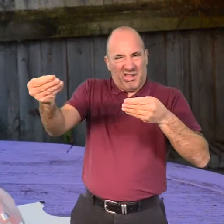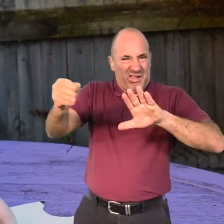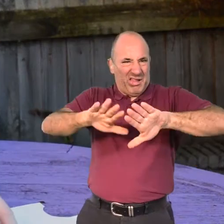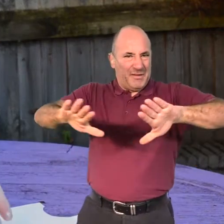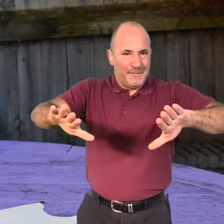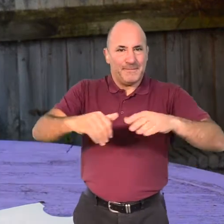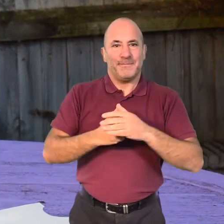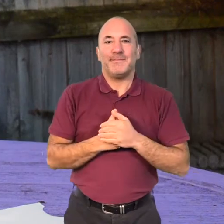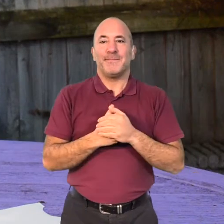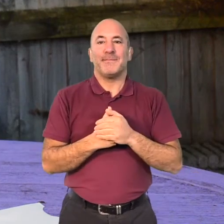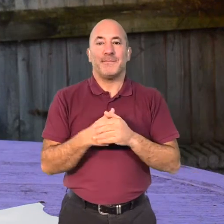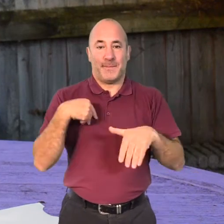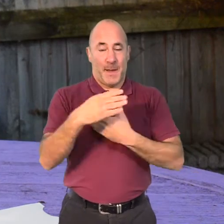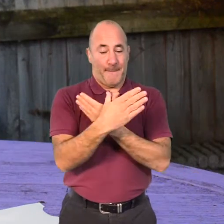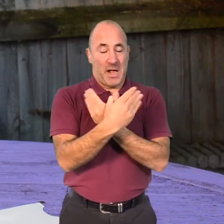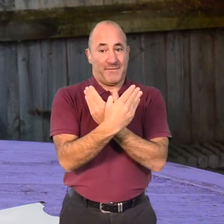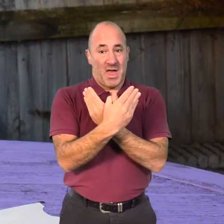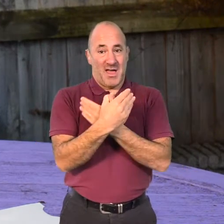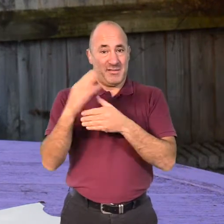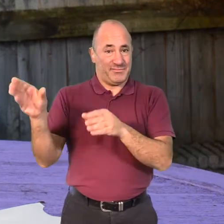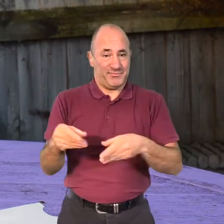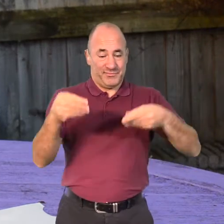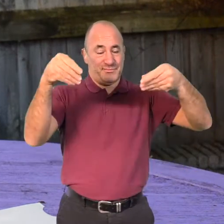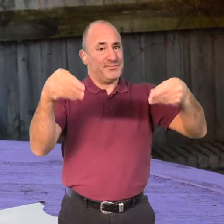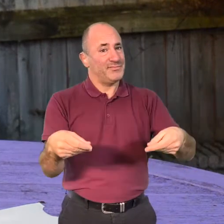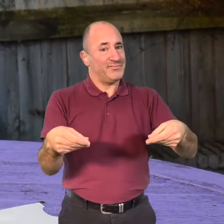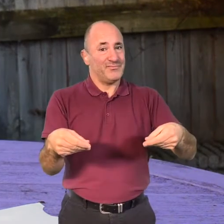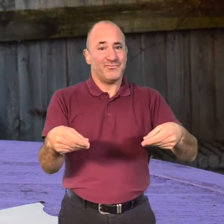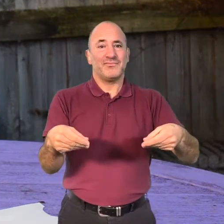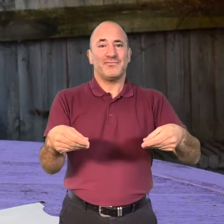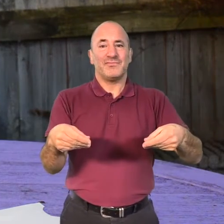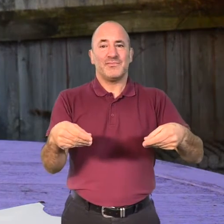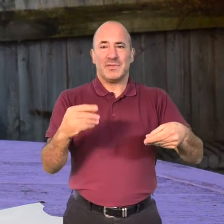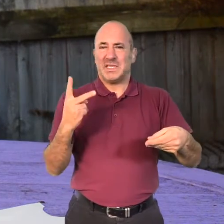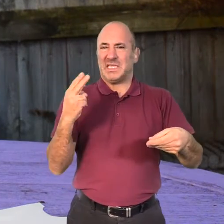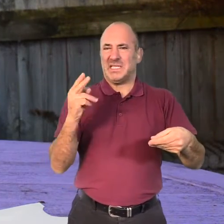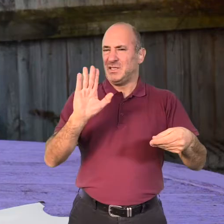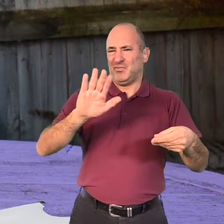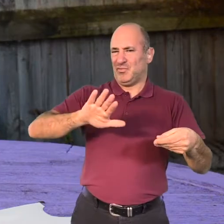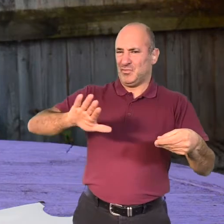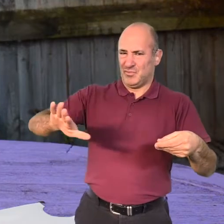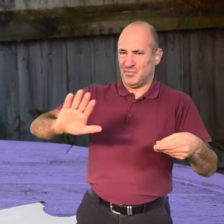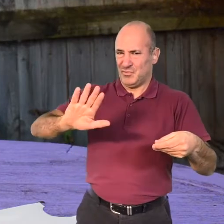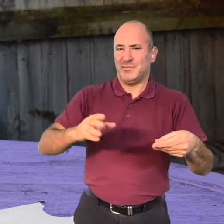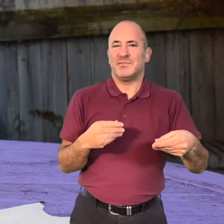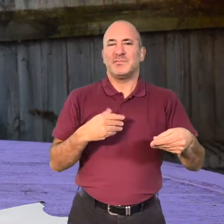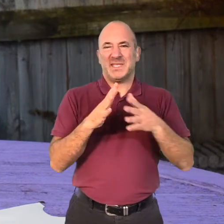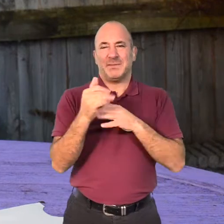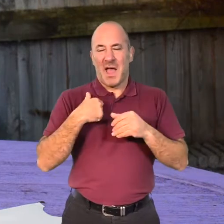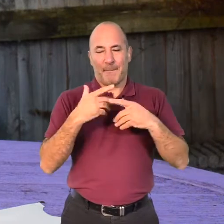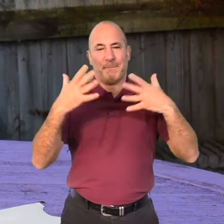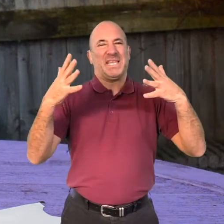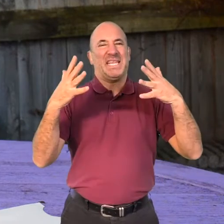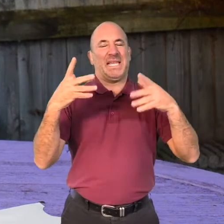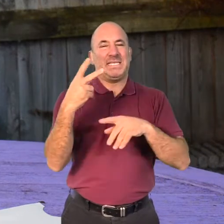one side as well. I'm going to put my butterfly down on the table, and I don't need my scissors just yet, so I'm going to put